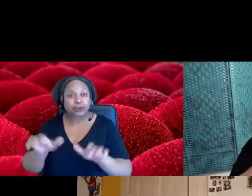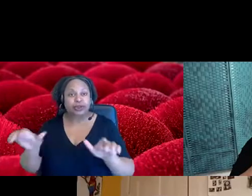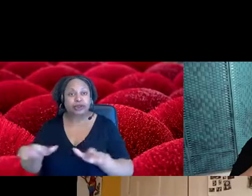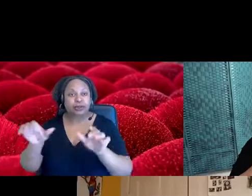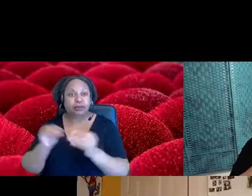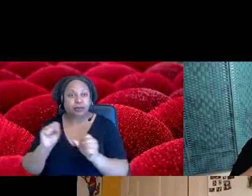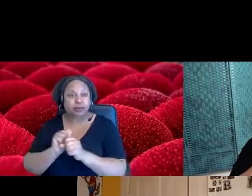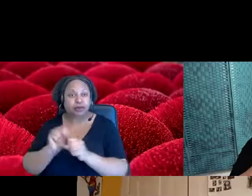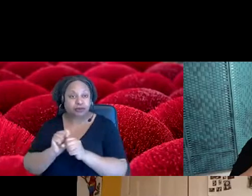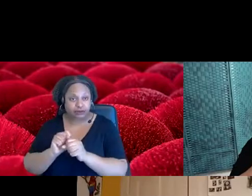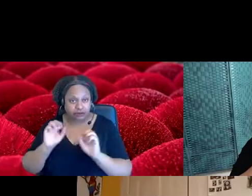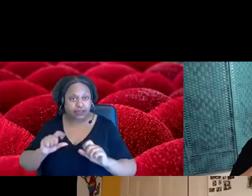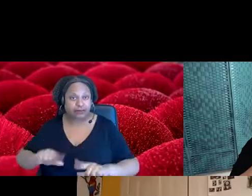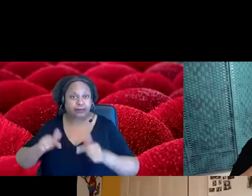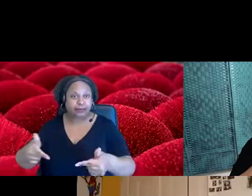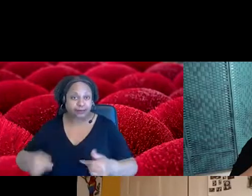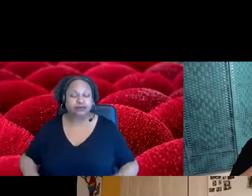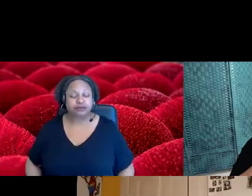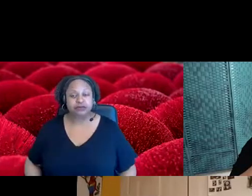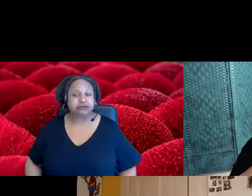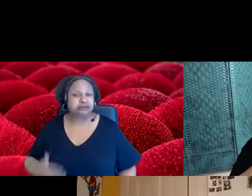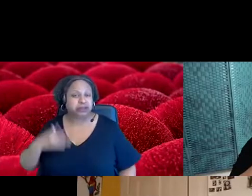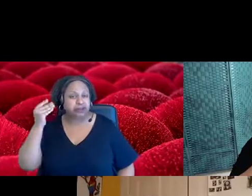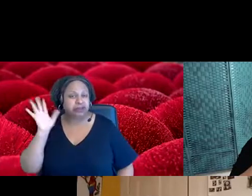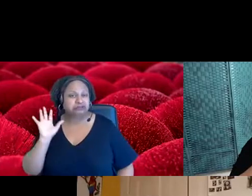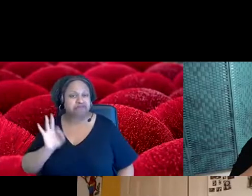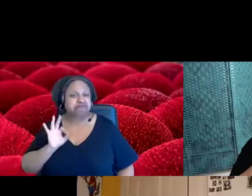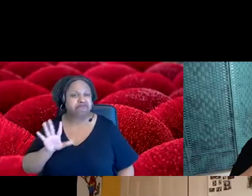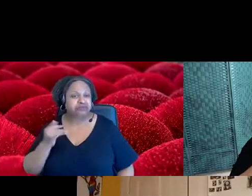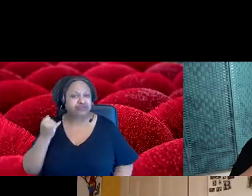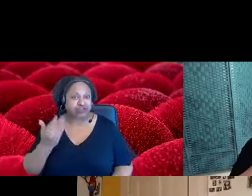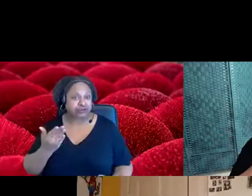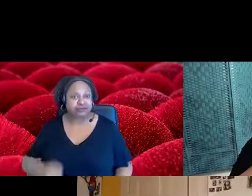more work. Yeah, that's what I would suggest.